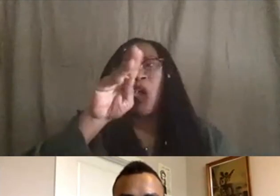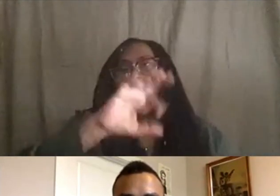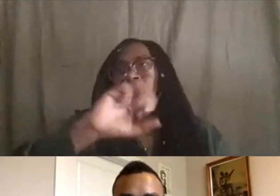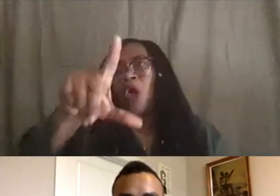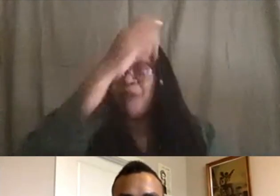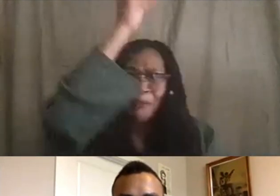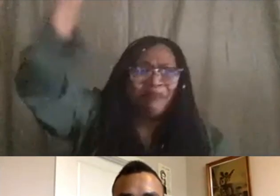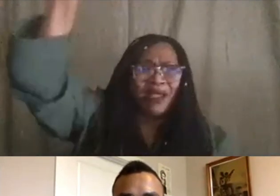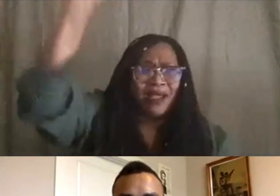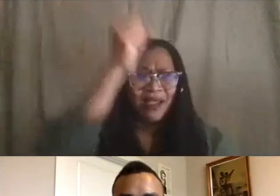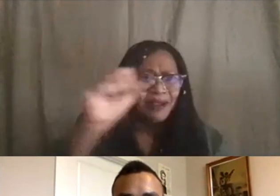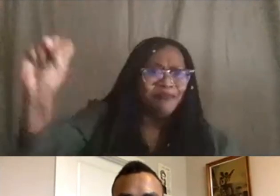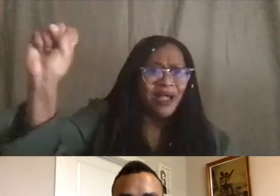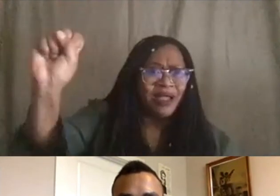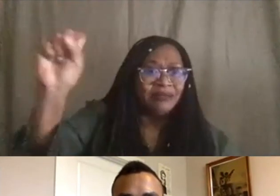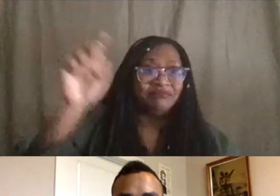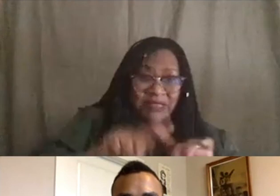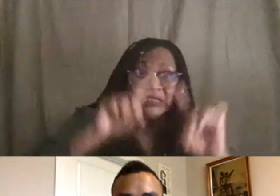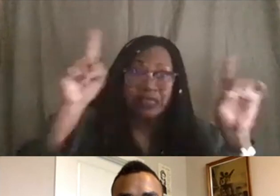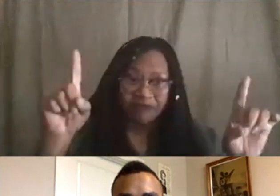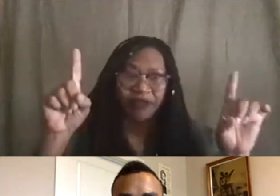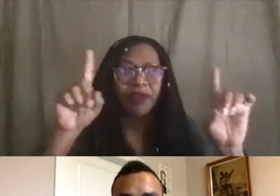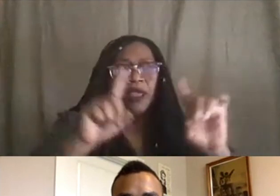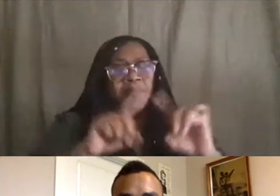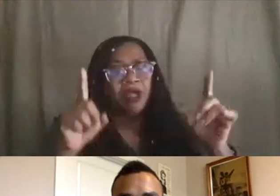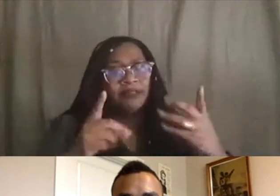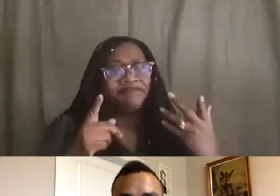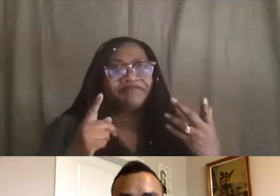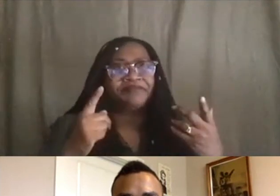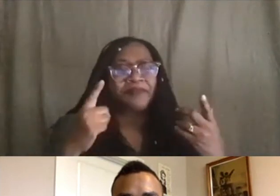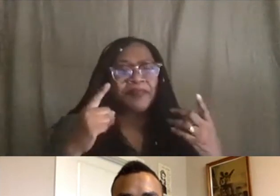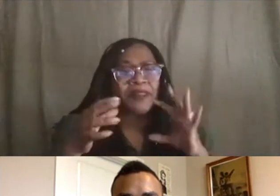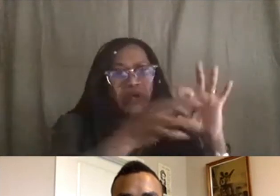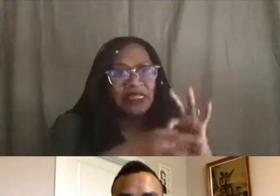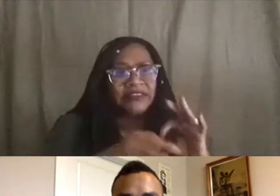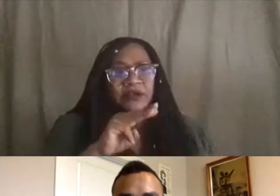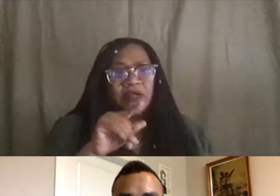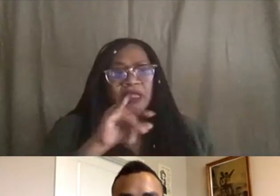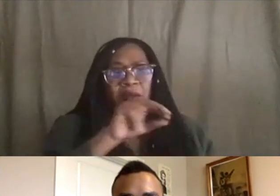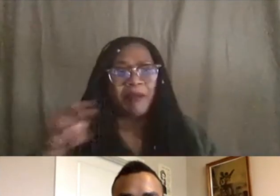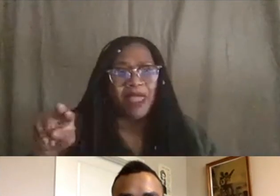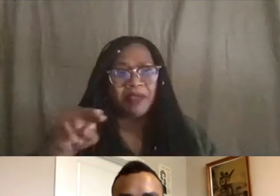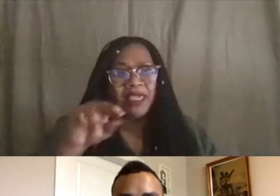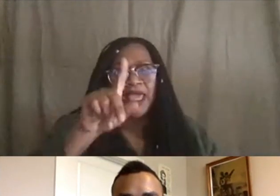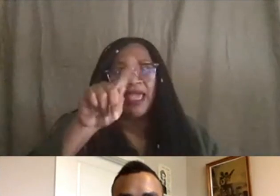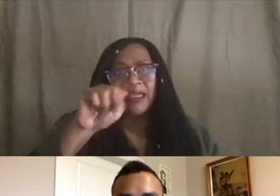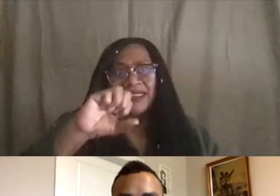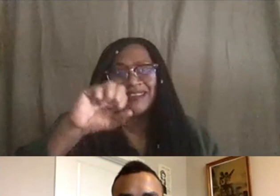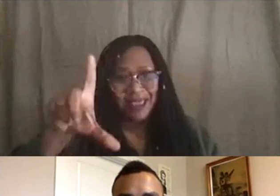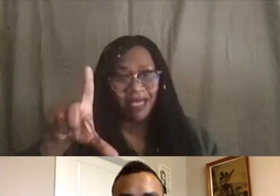you know, more, it's different, but thinking about what Miss Mamie Mobley Till